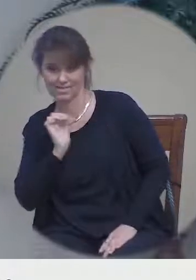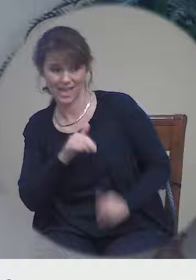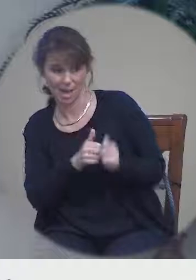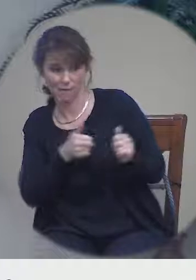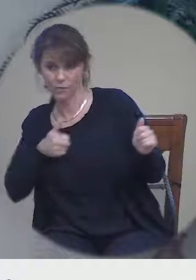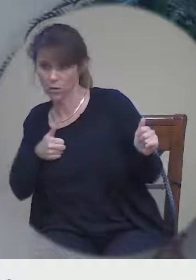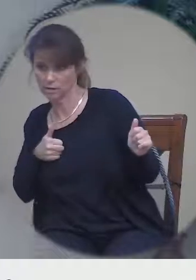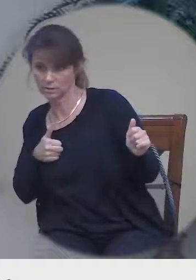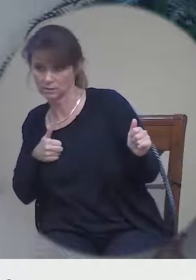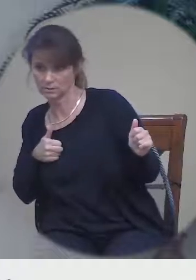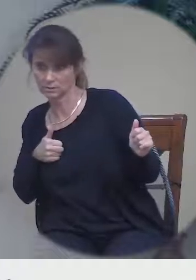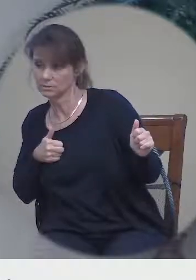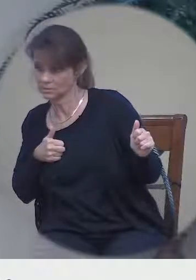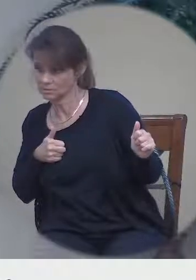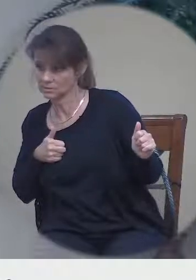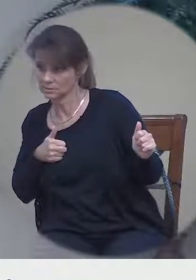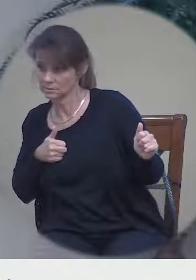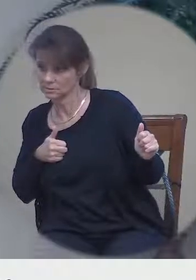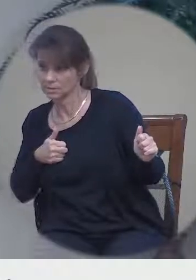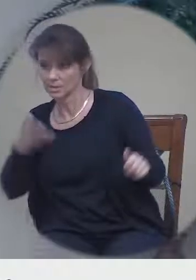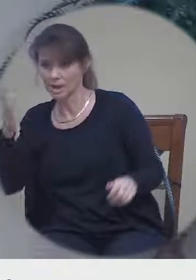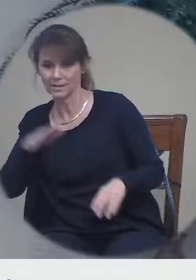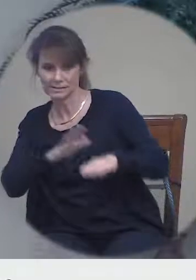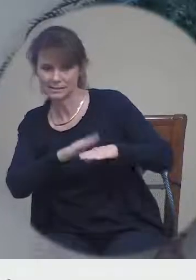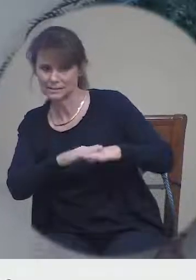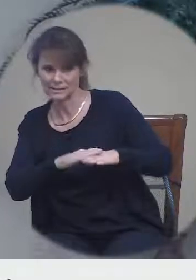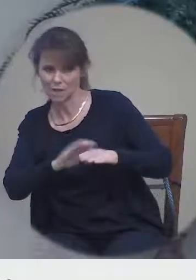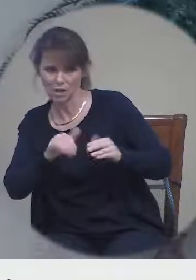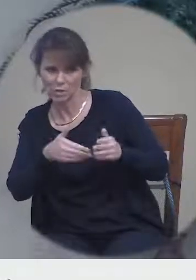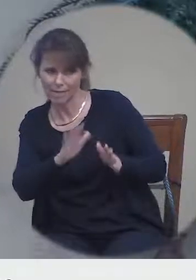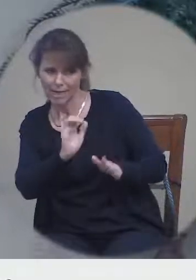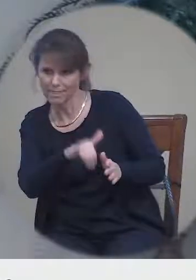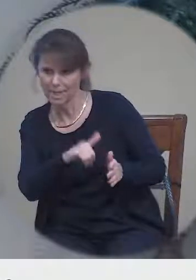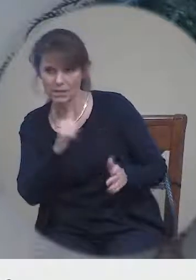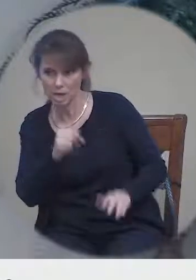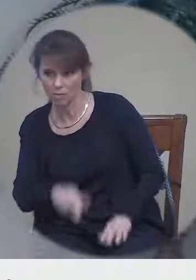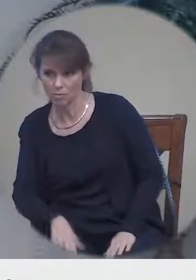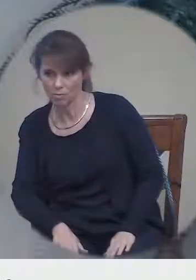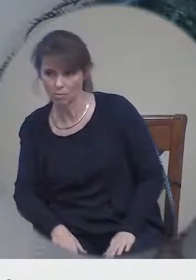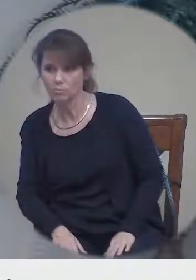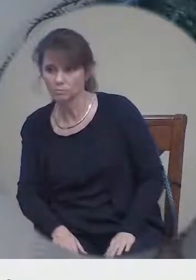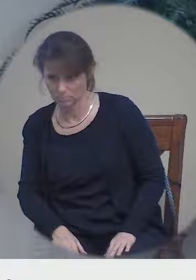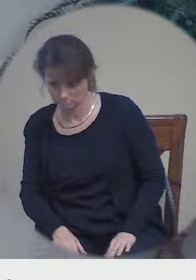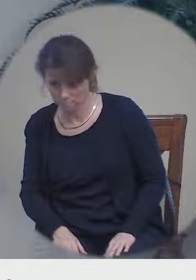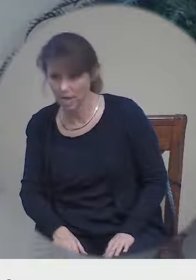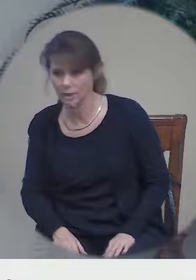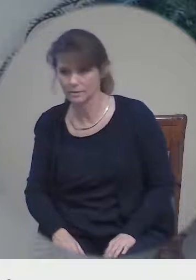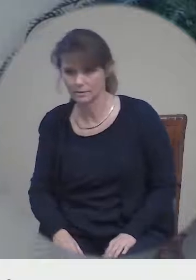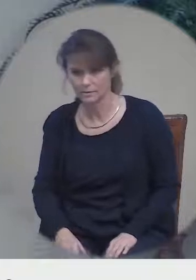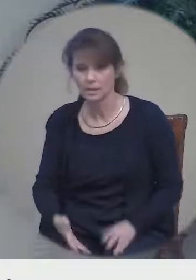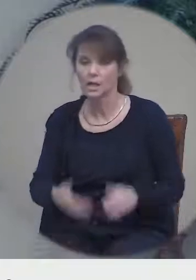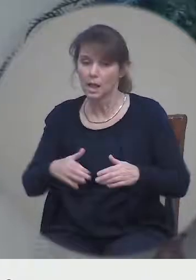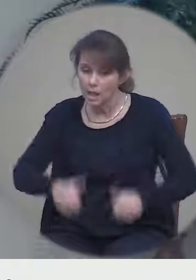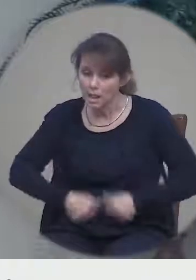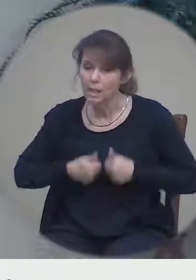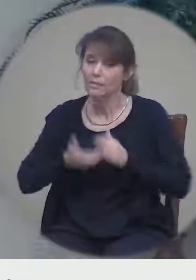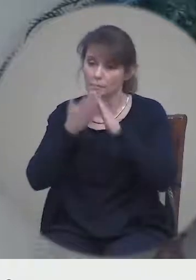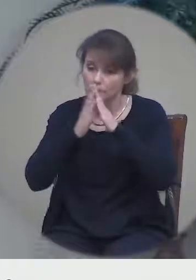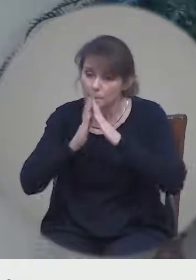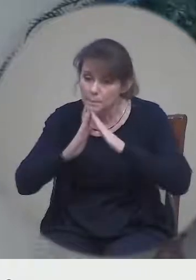God says, don't let that happen. Be peaceful with all people. On the other side of this is